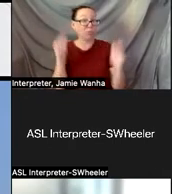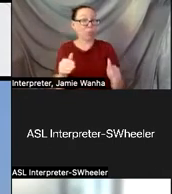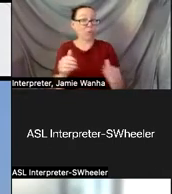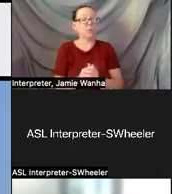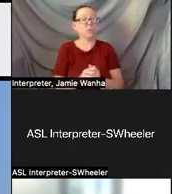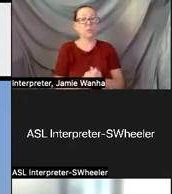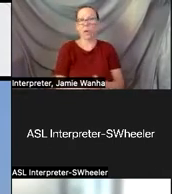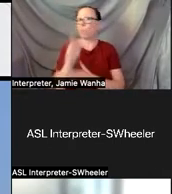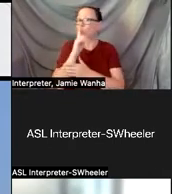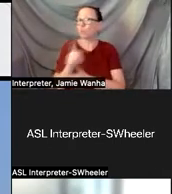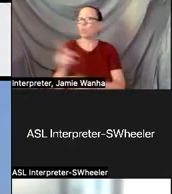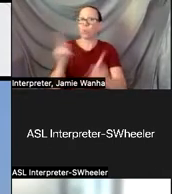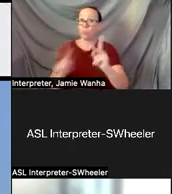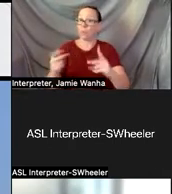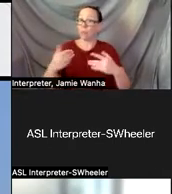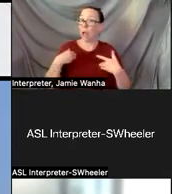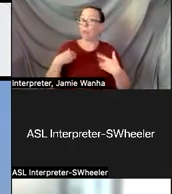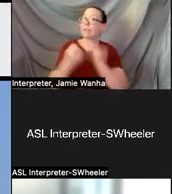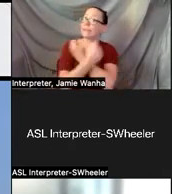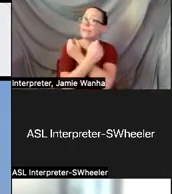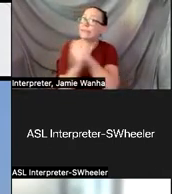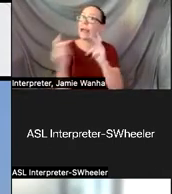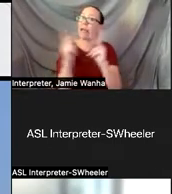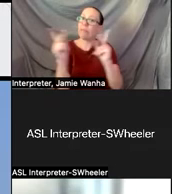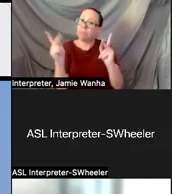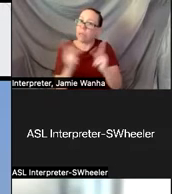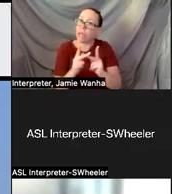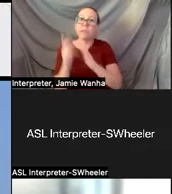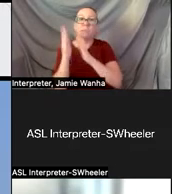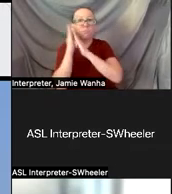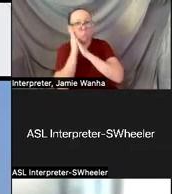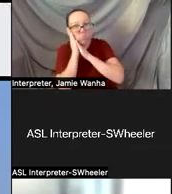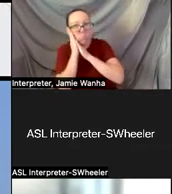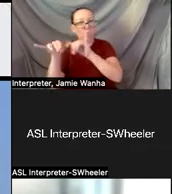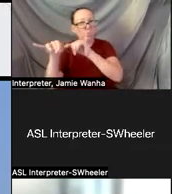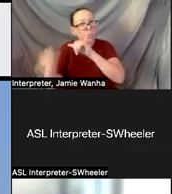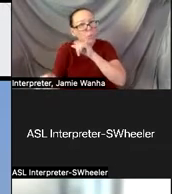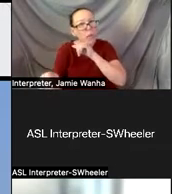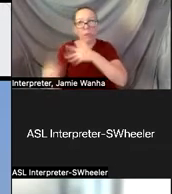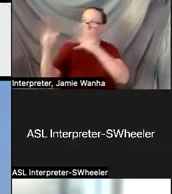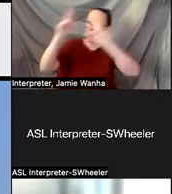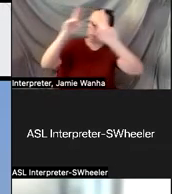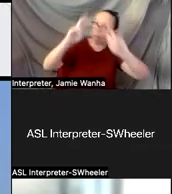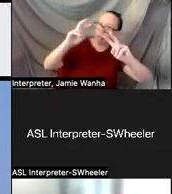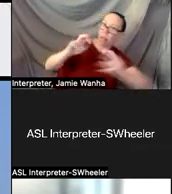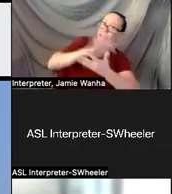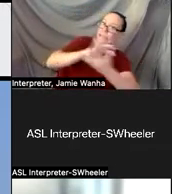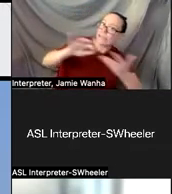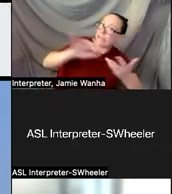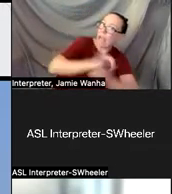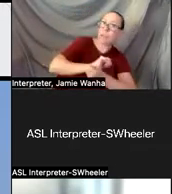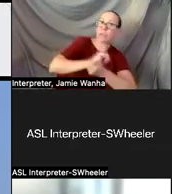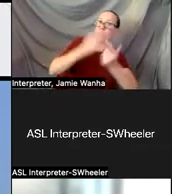that folks will have a safe place to stay while they are assessing the damage and rebuilding. And then